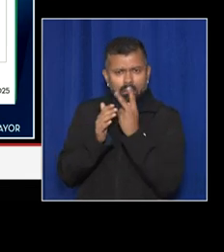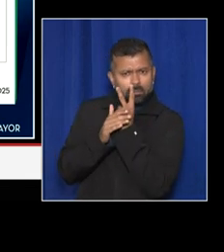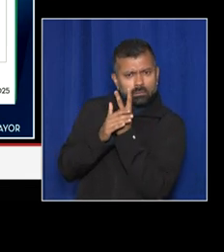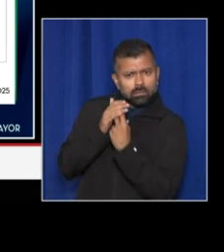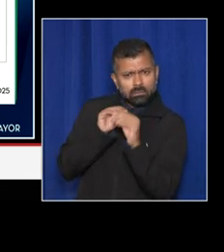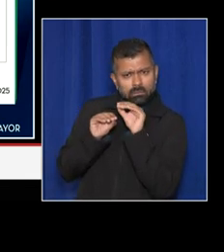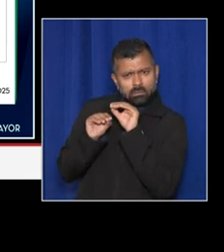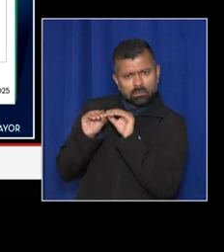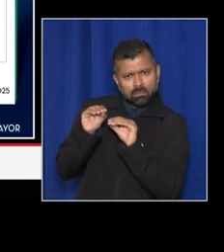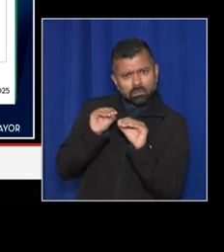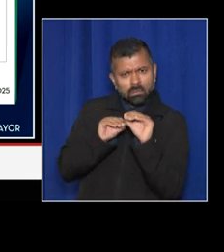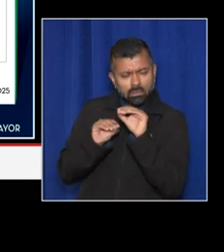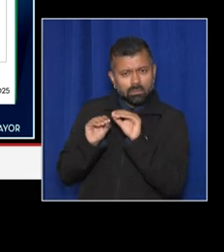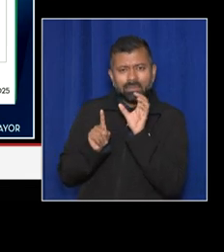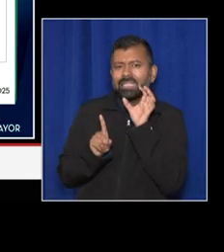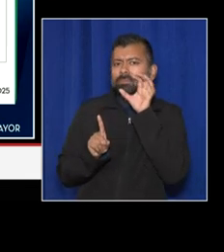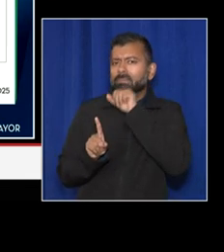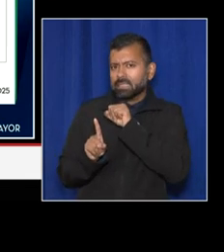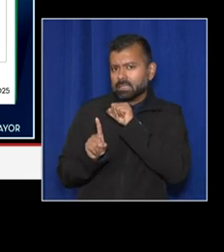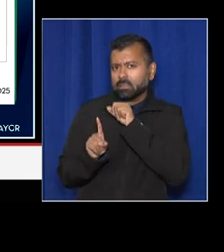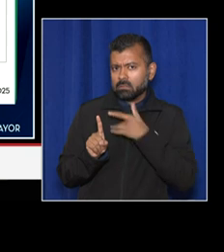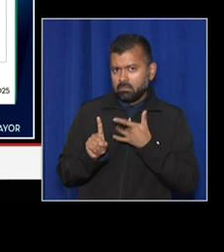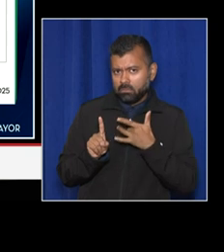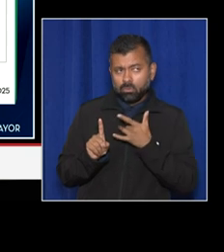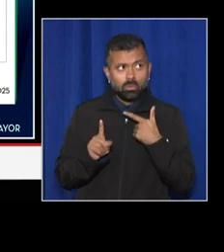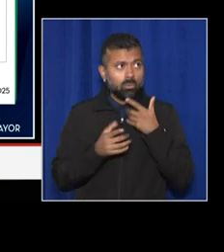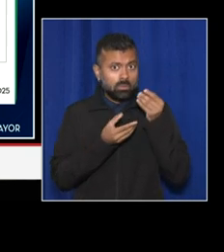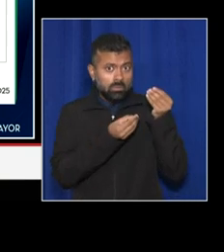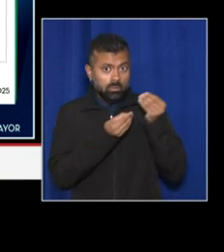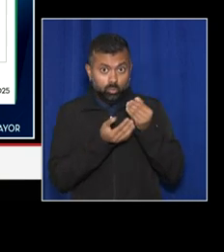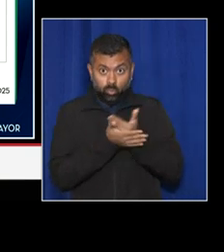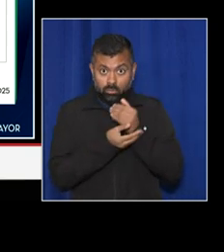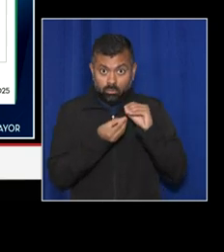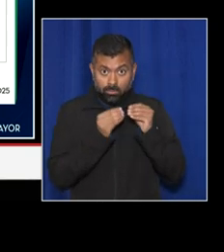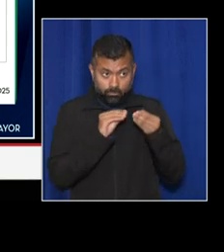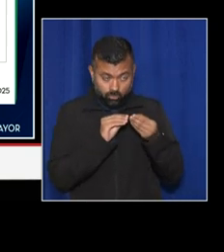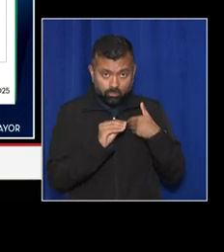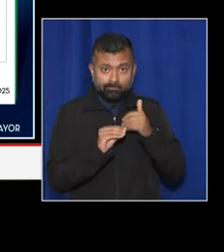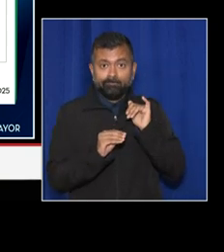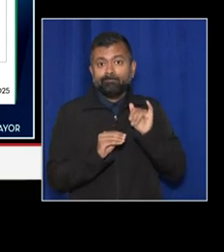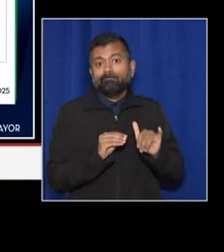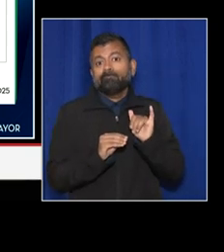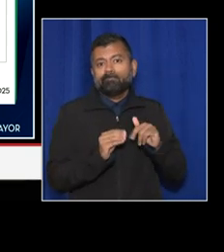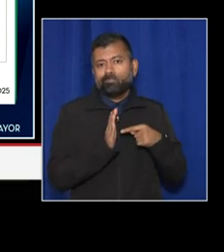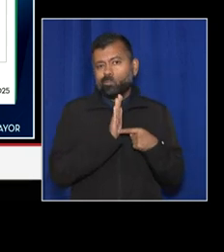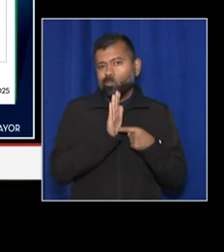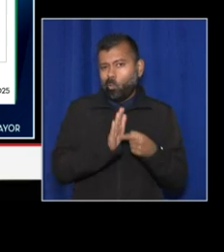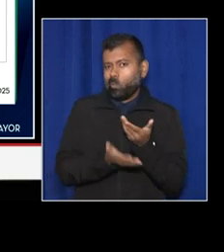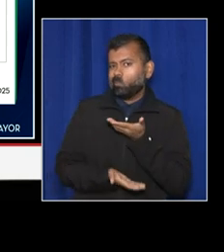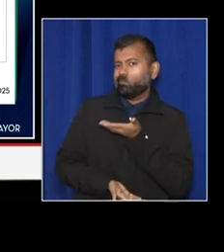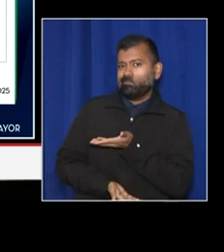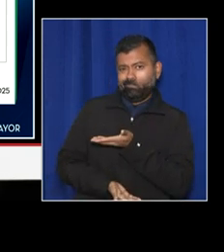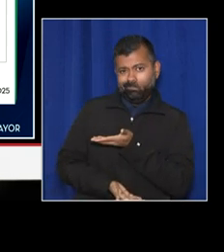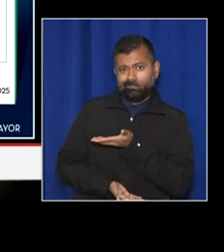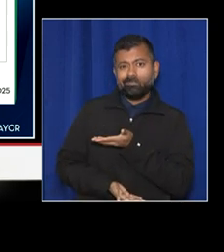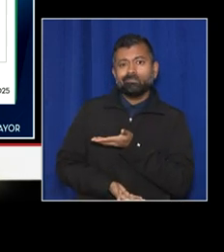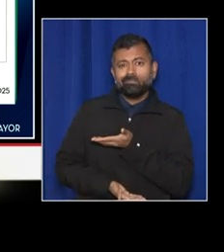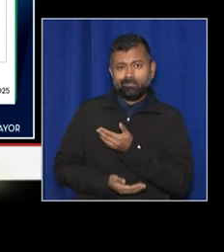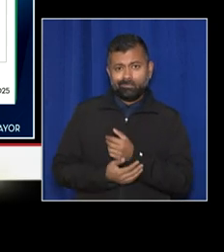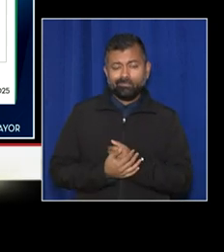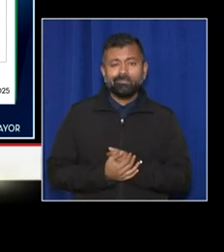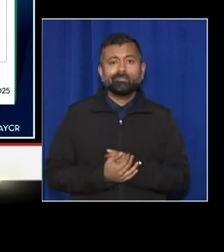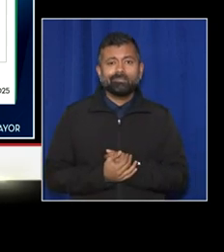based on those estimates, we make our annual budgets. Unlike many places, we are required to balance our